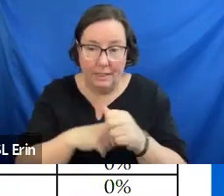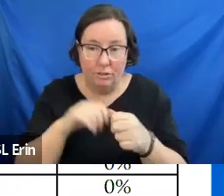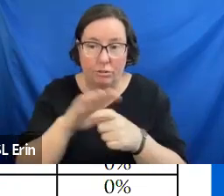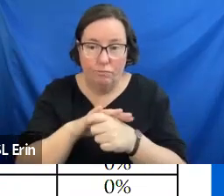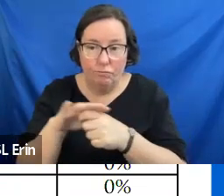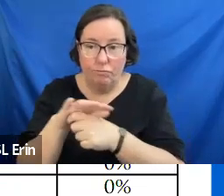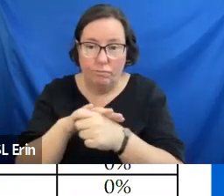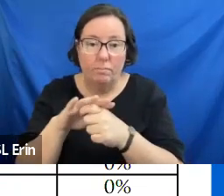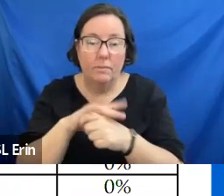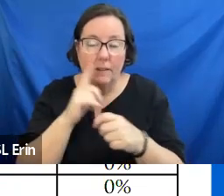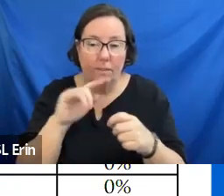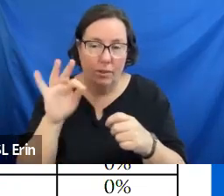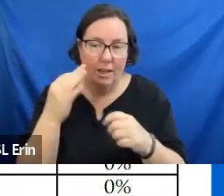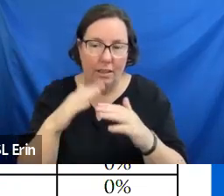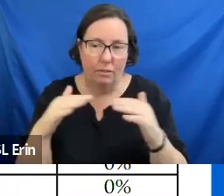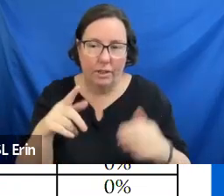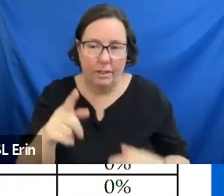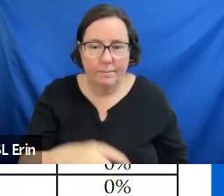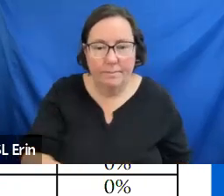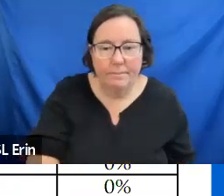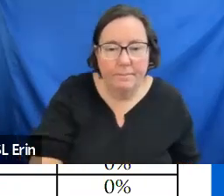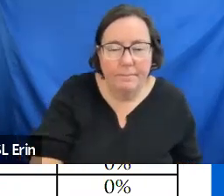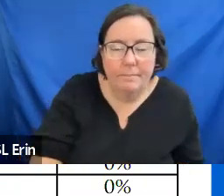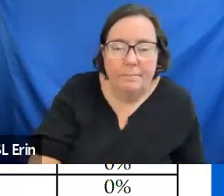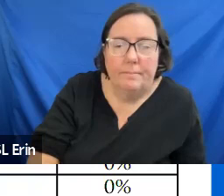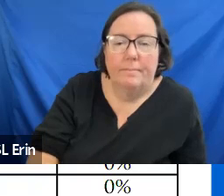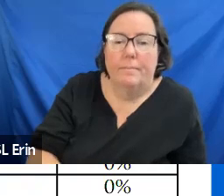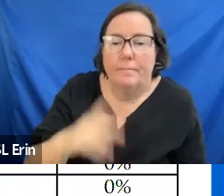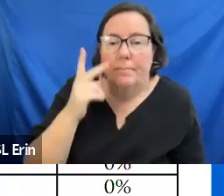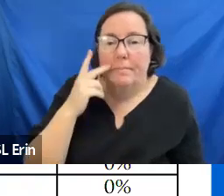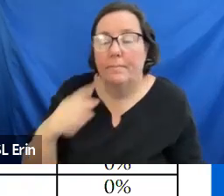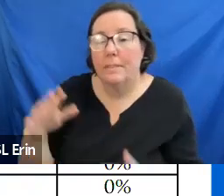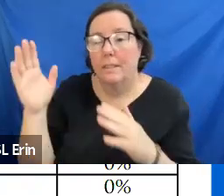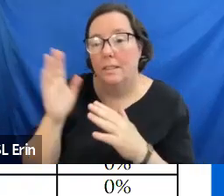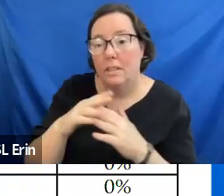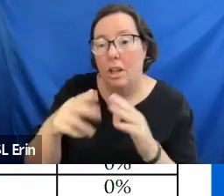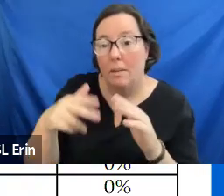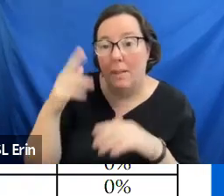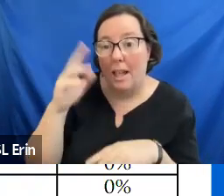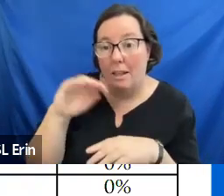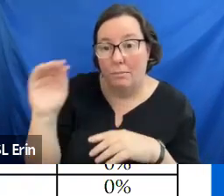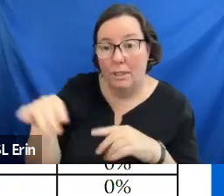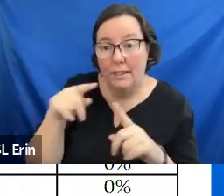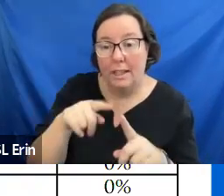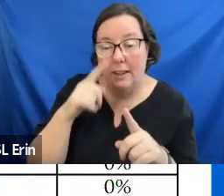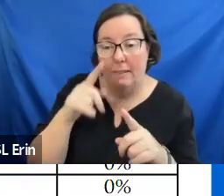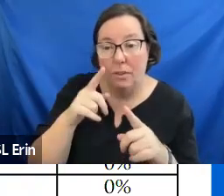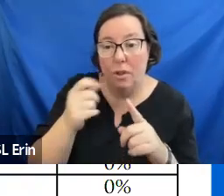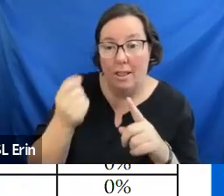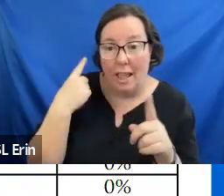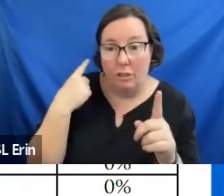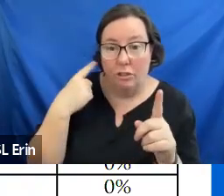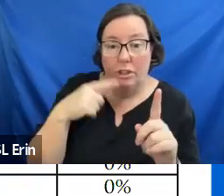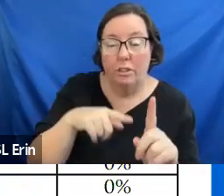You'll see for 9th grade. You will see that the highest percentage here for last school